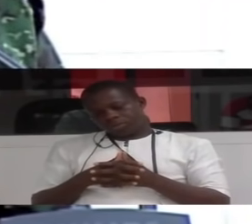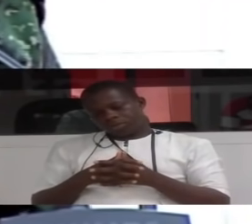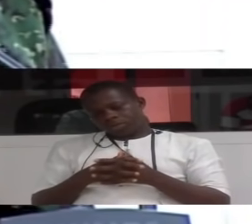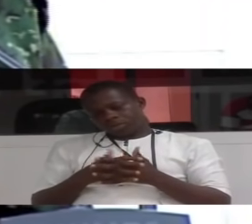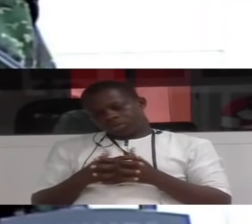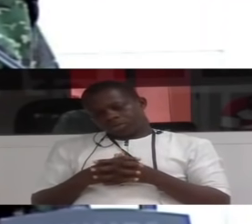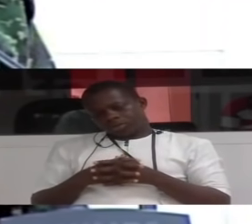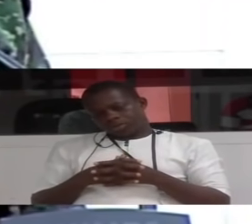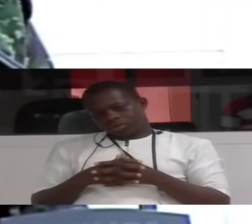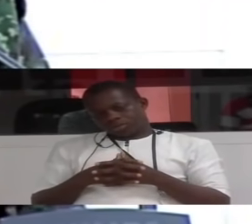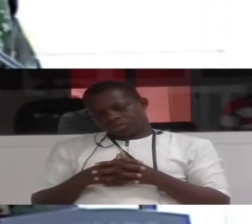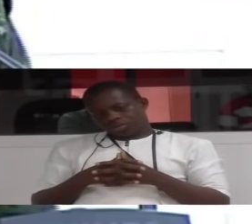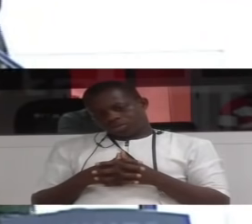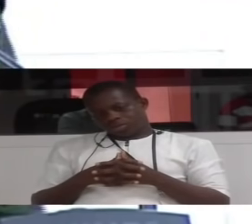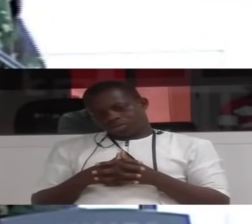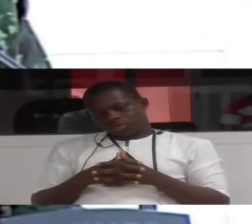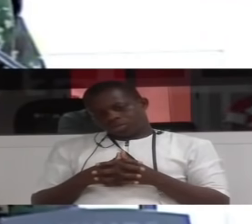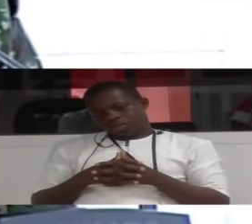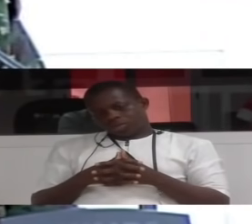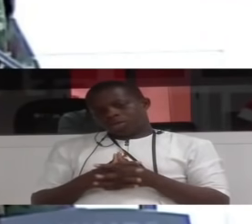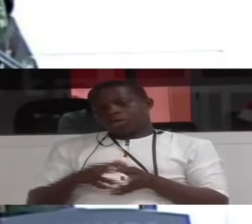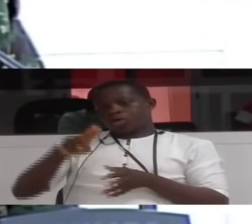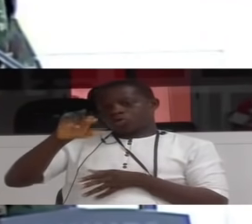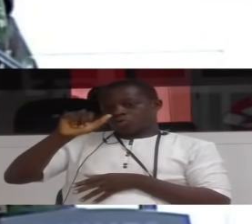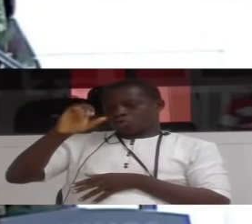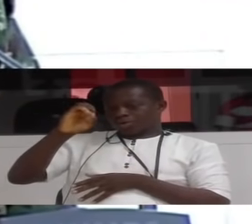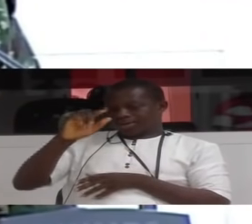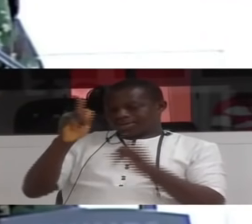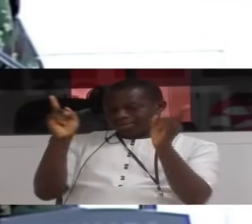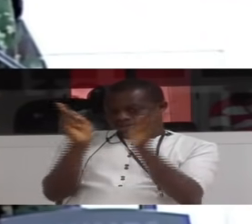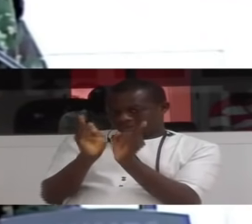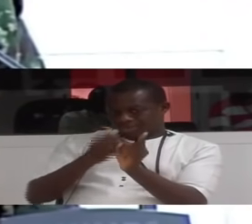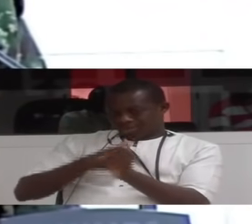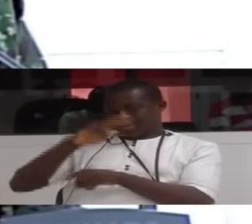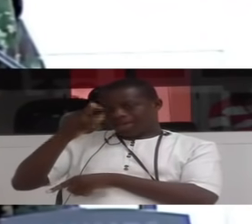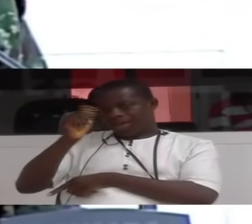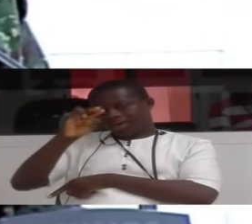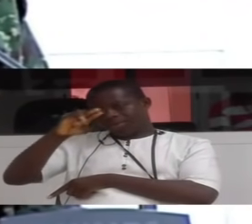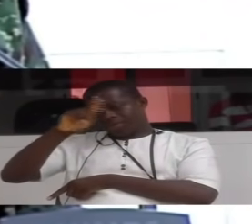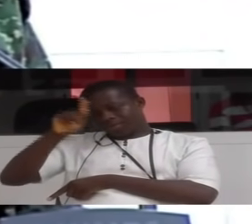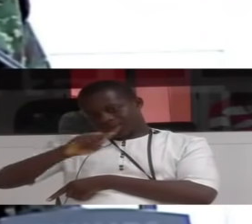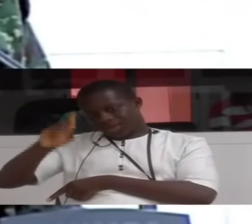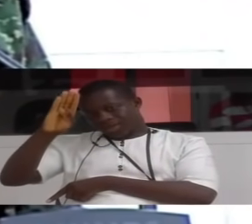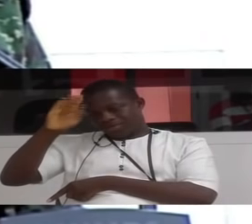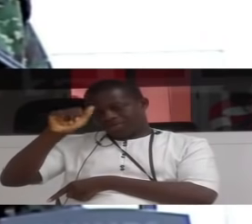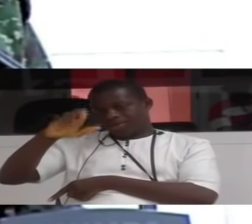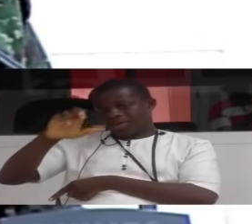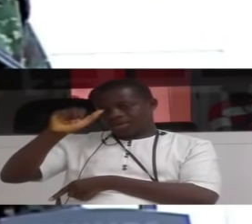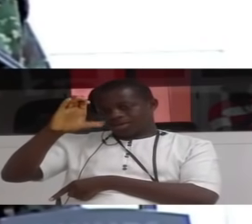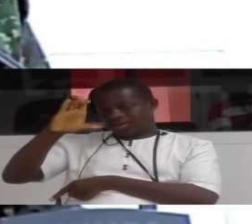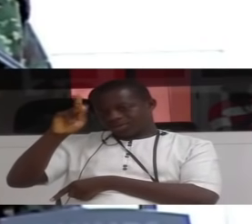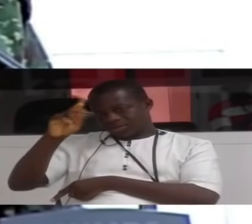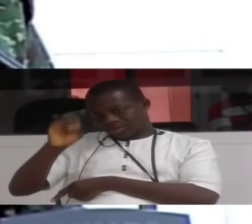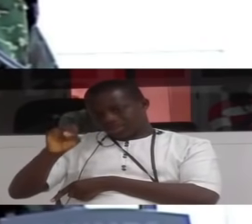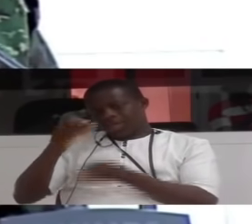Nuwa Badji narale ay ntara Hamsa Barracks. Nuwa Badji came and he met me at the Hamsa Barracks. Akonye ko Baba Diop ya landi l'hôpital do